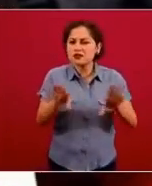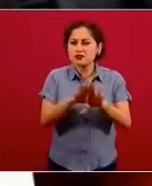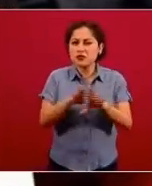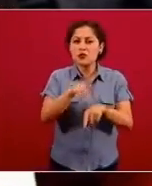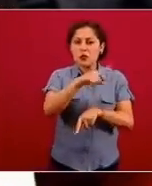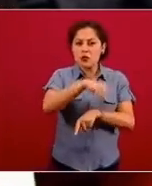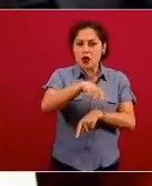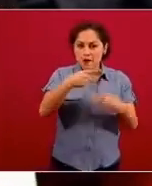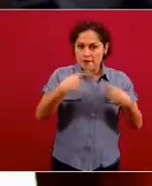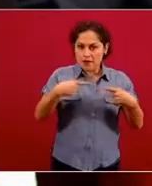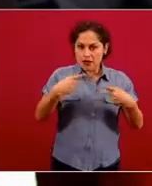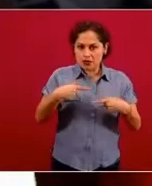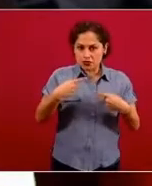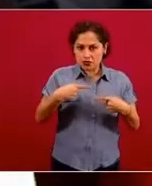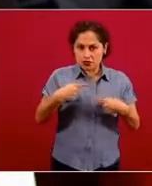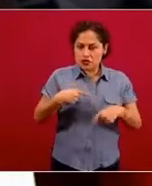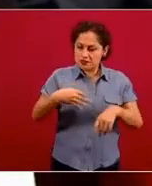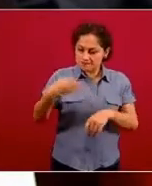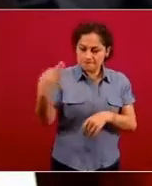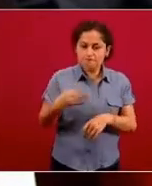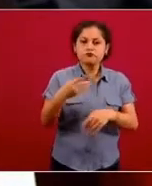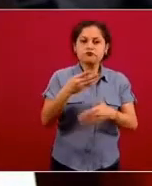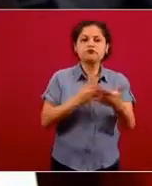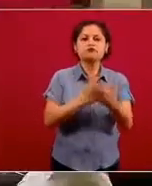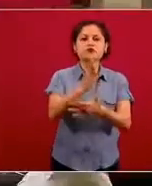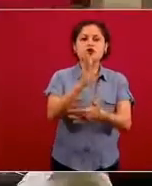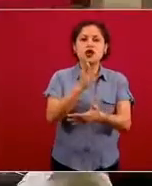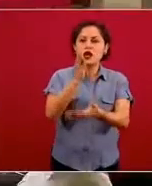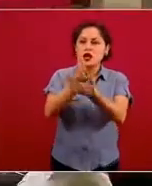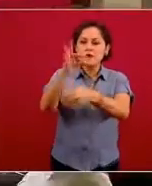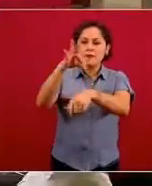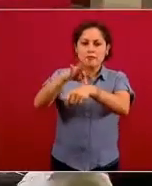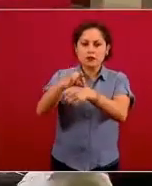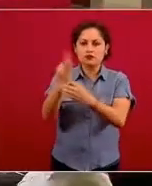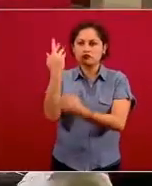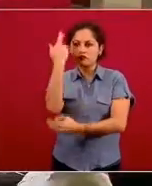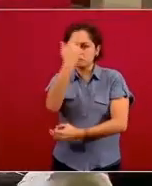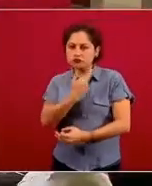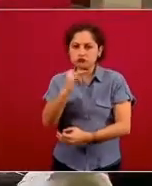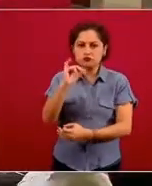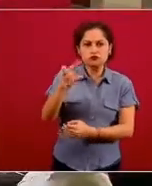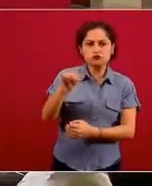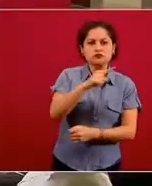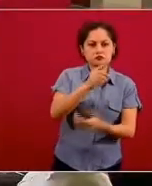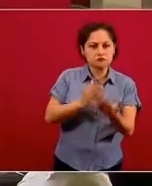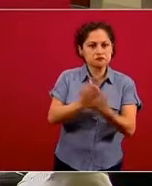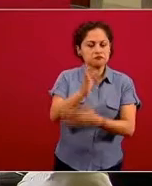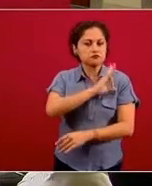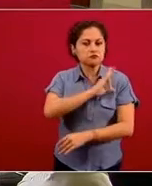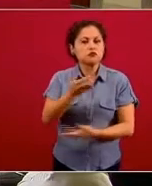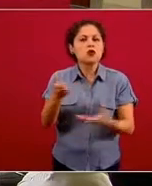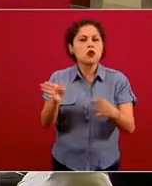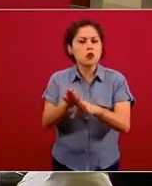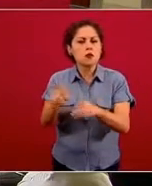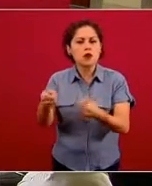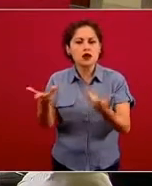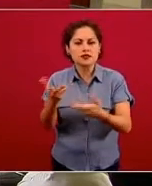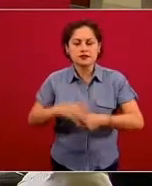are mute or deaf going to do? Are they going to have access to doctor's